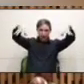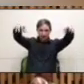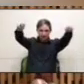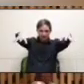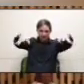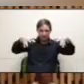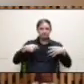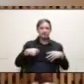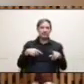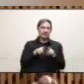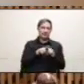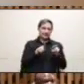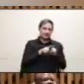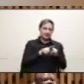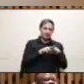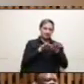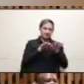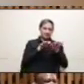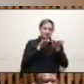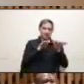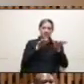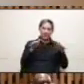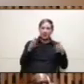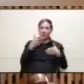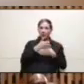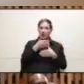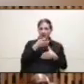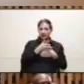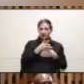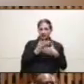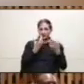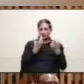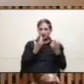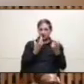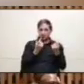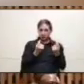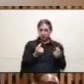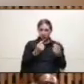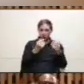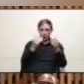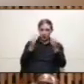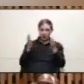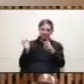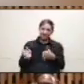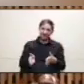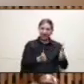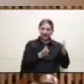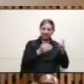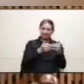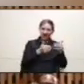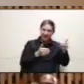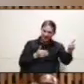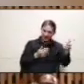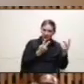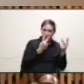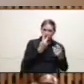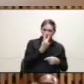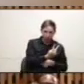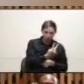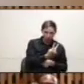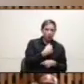as public safety, they are going, public works, they are going on the phase 2 We are on engagement with